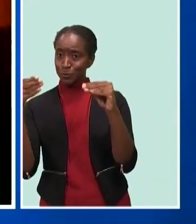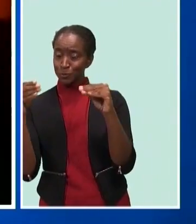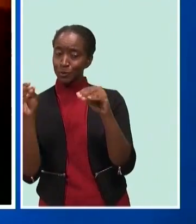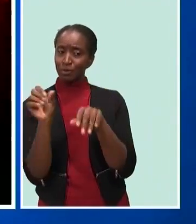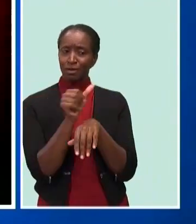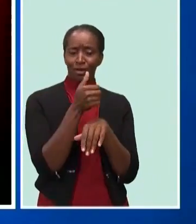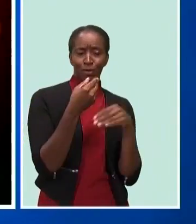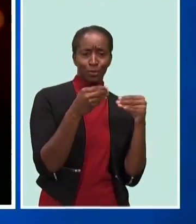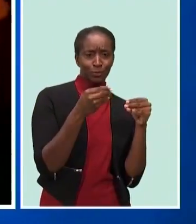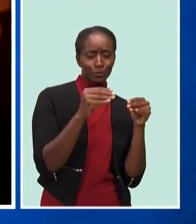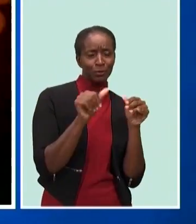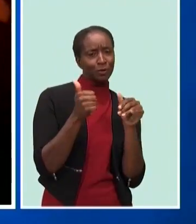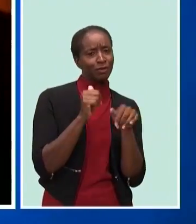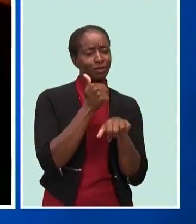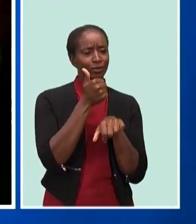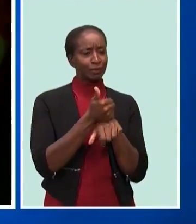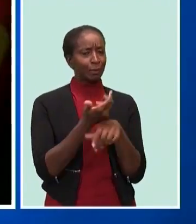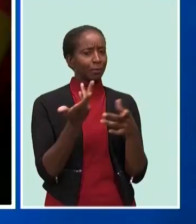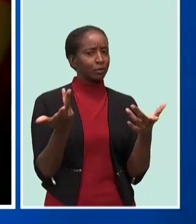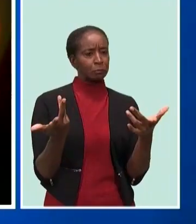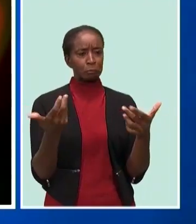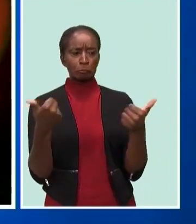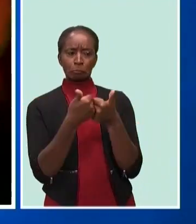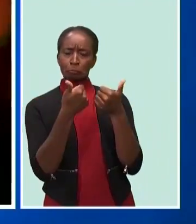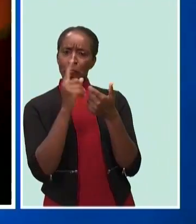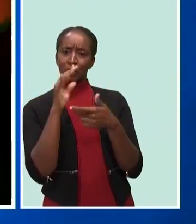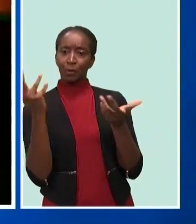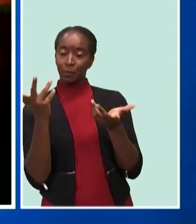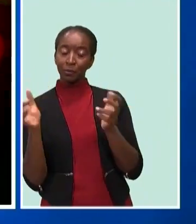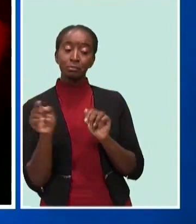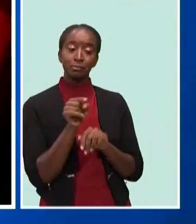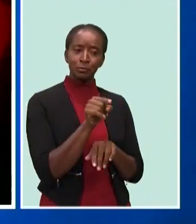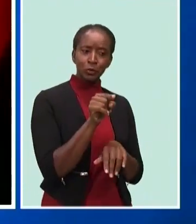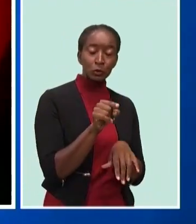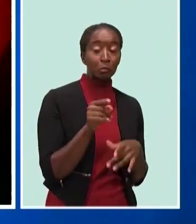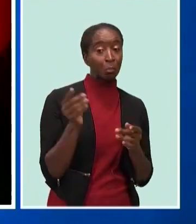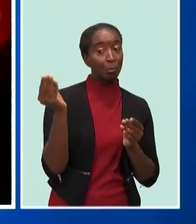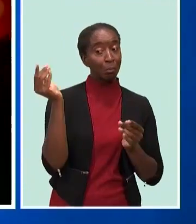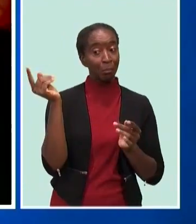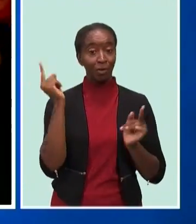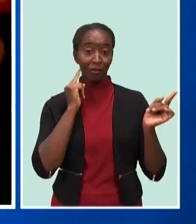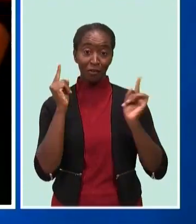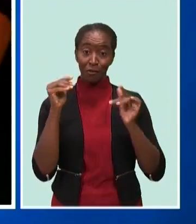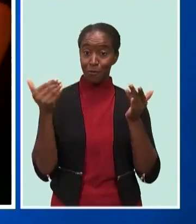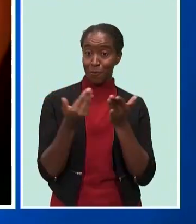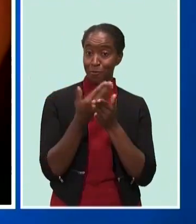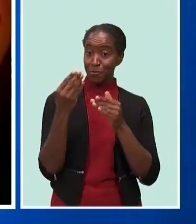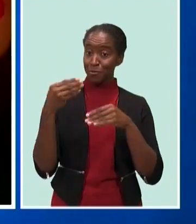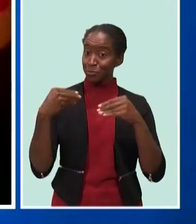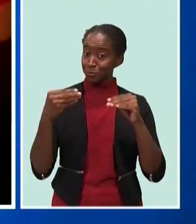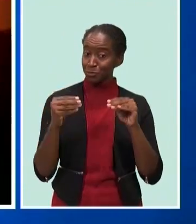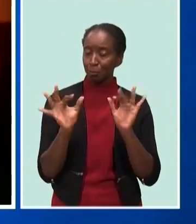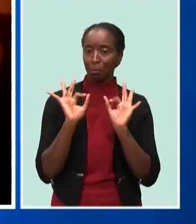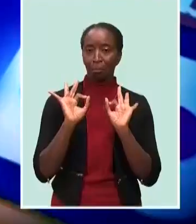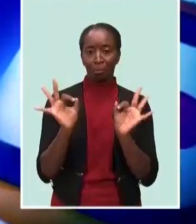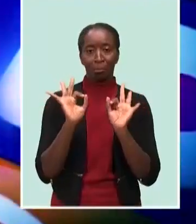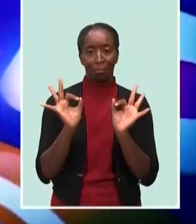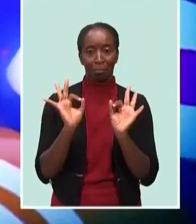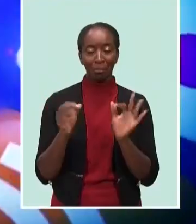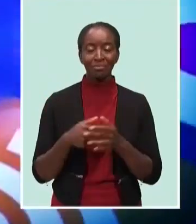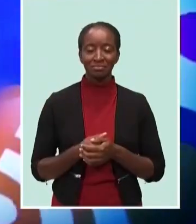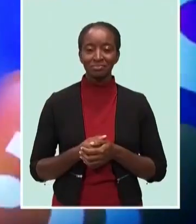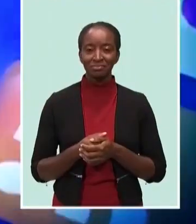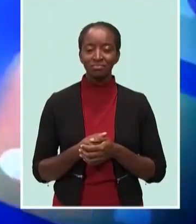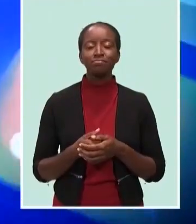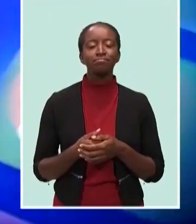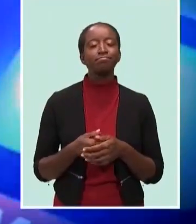here. And Jesse Dean is glad to hear about the move, saying that Barbados is ready for growth. Well,